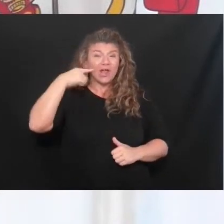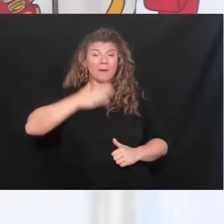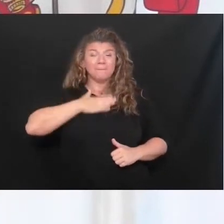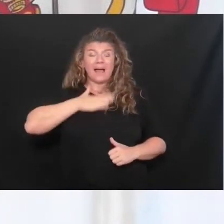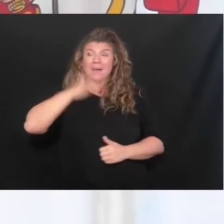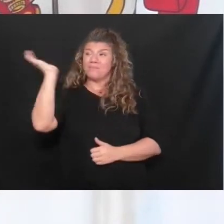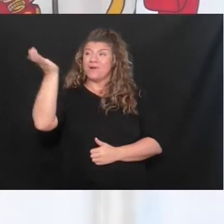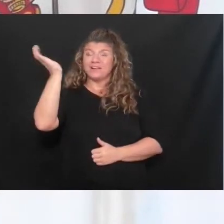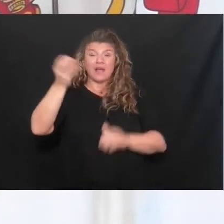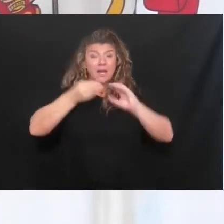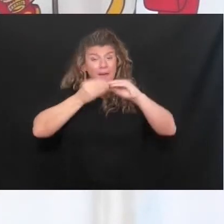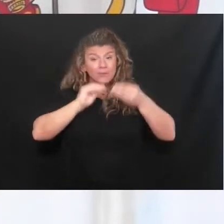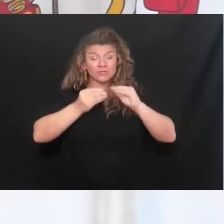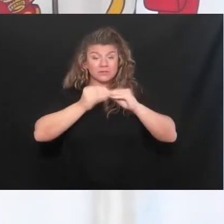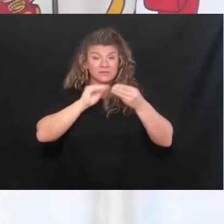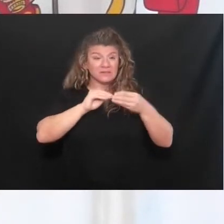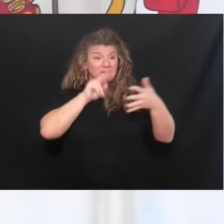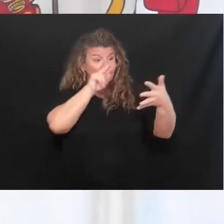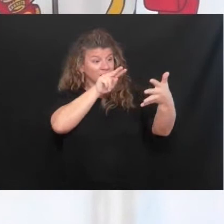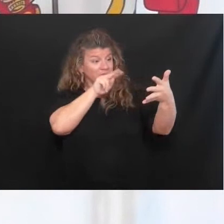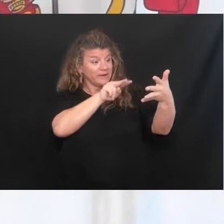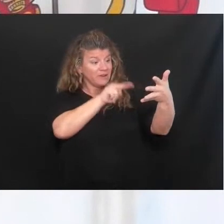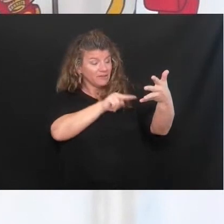run and get vaccinated.